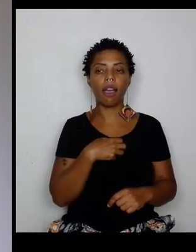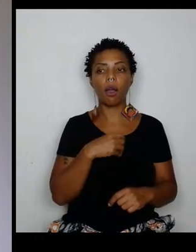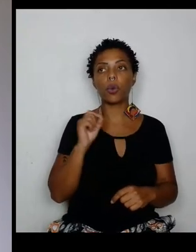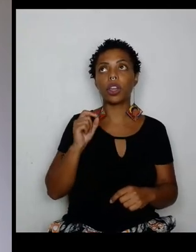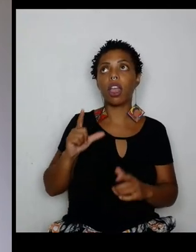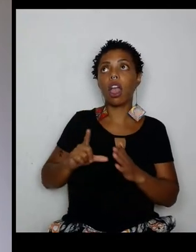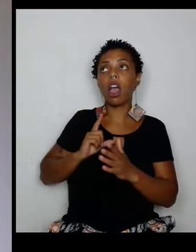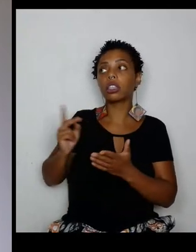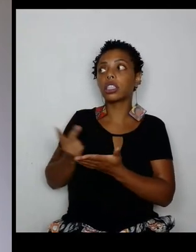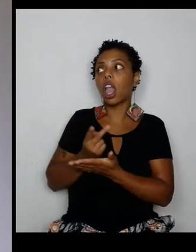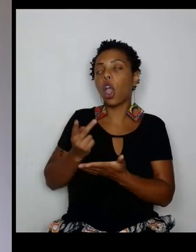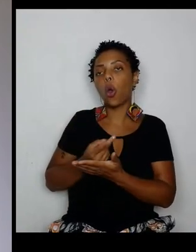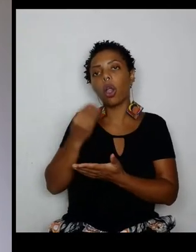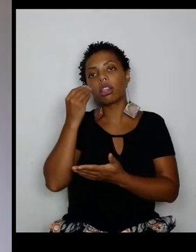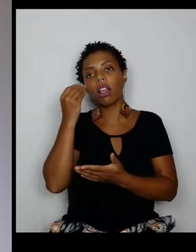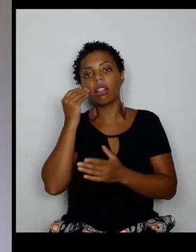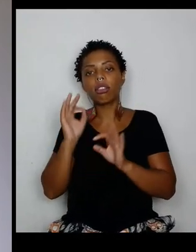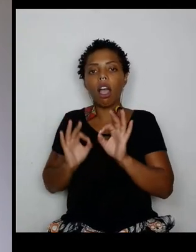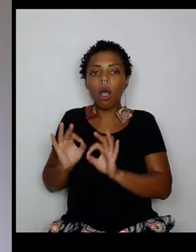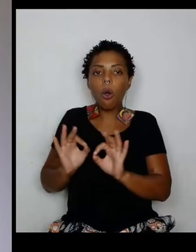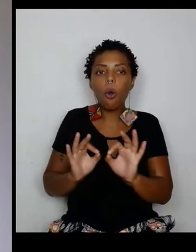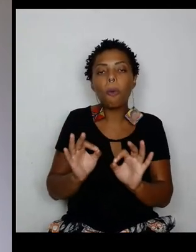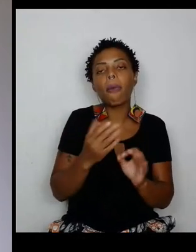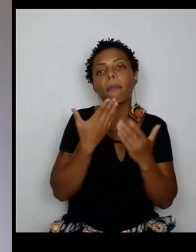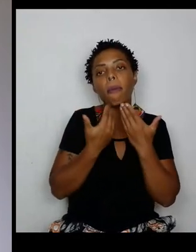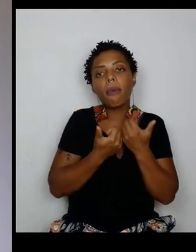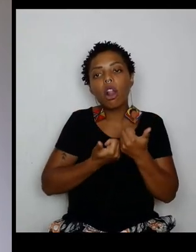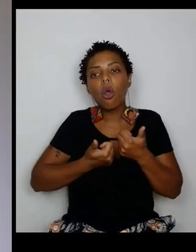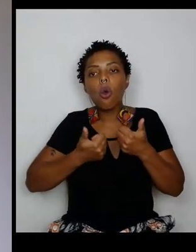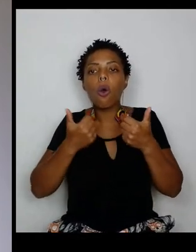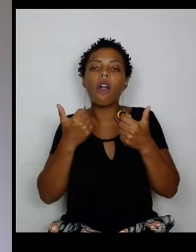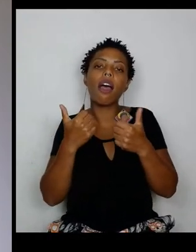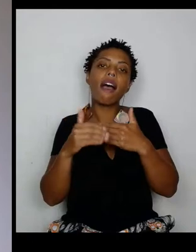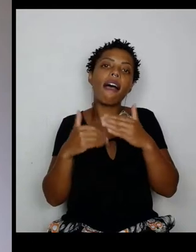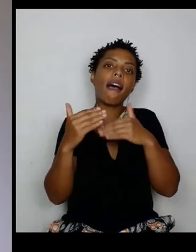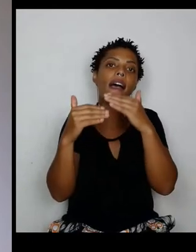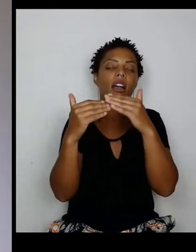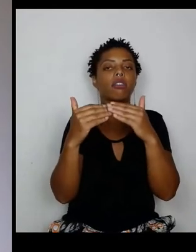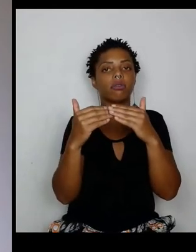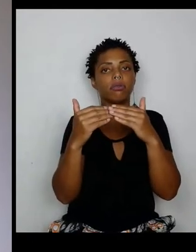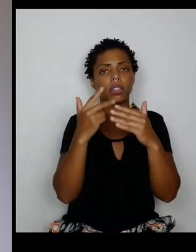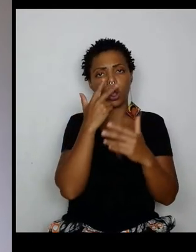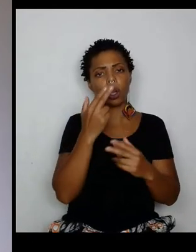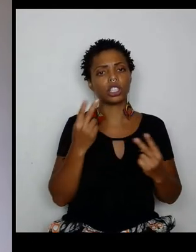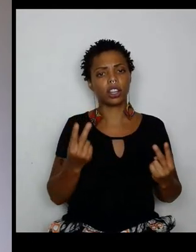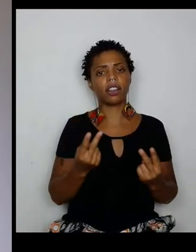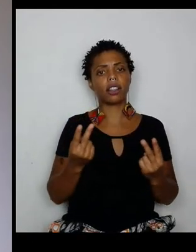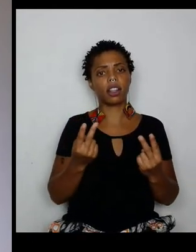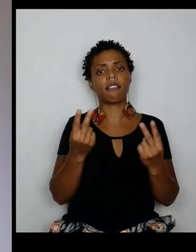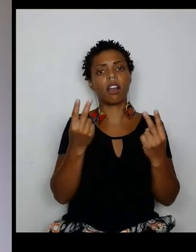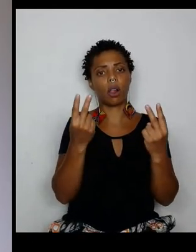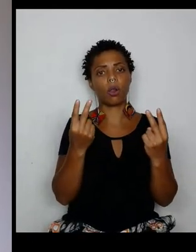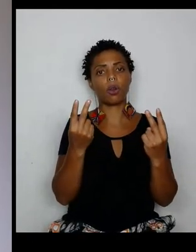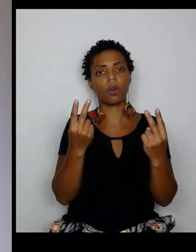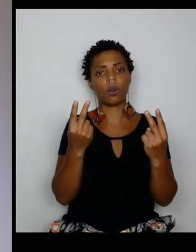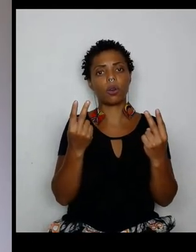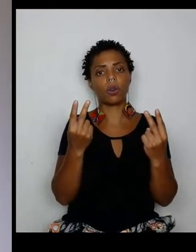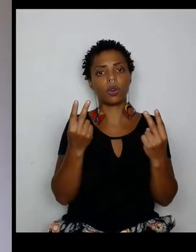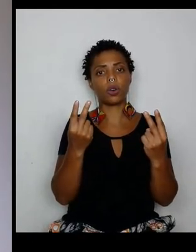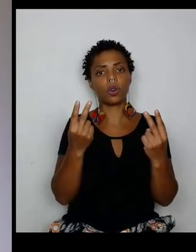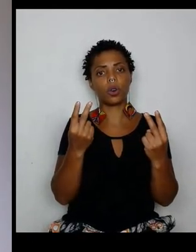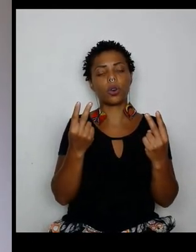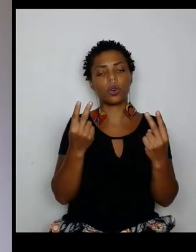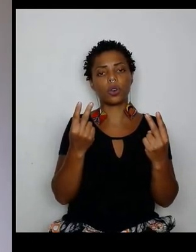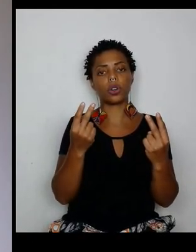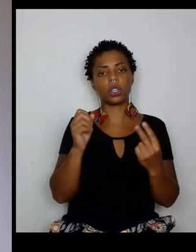um there is a lot of value looking at some of the which is why i was really excited actually to see that we were having a